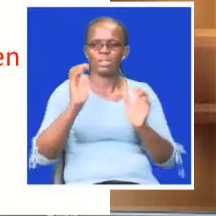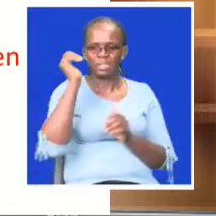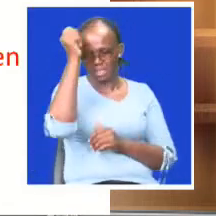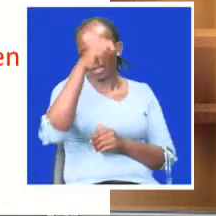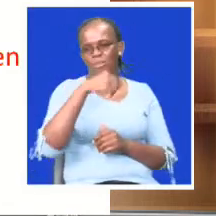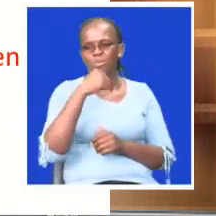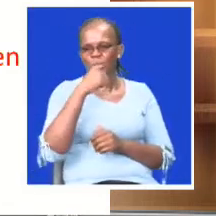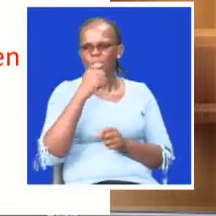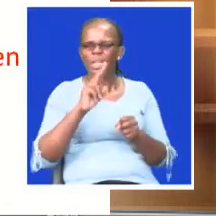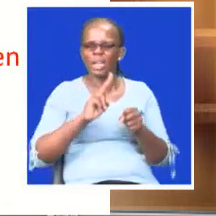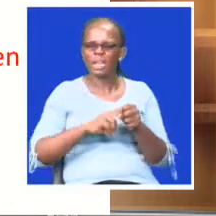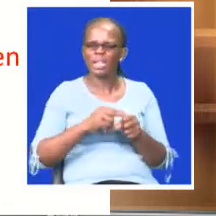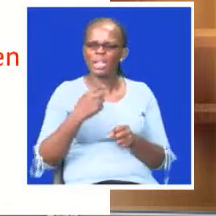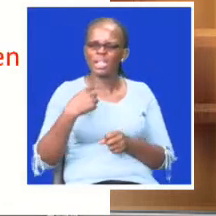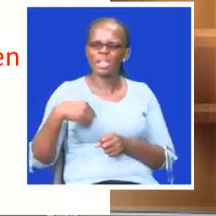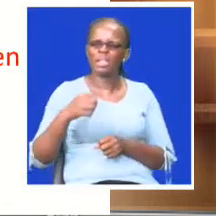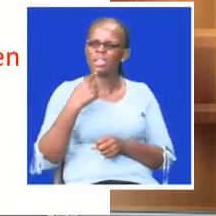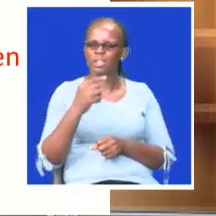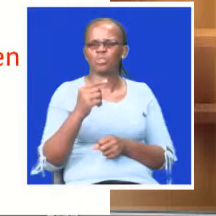1 can say, yes,